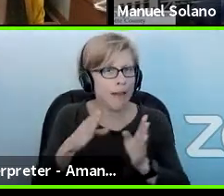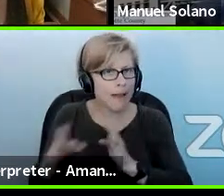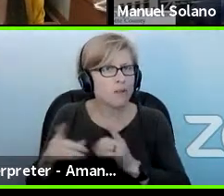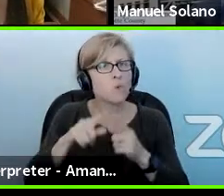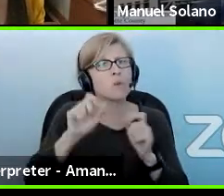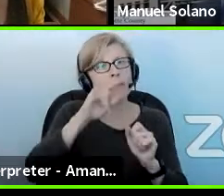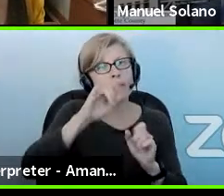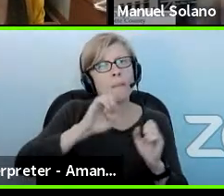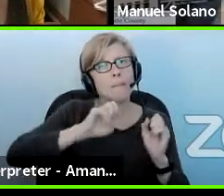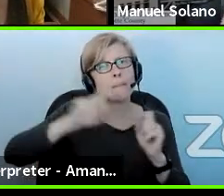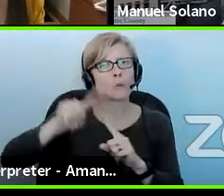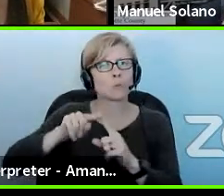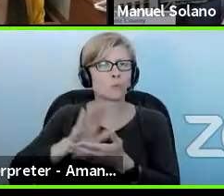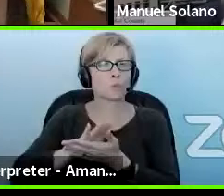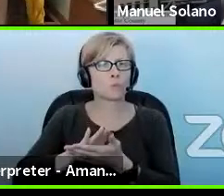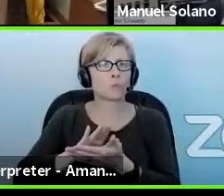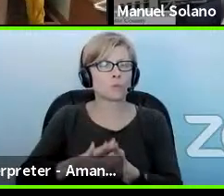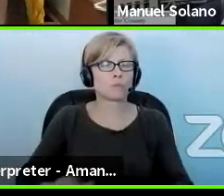school.